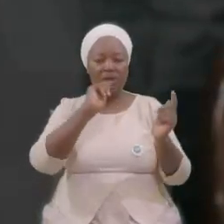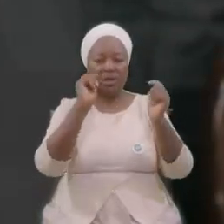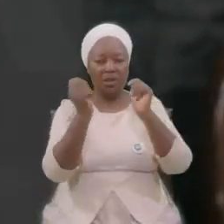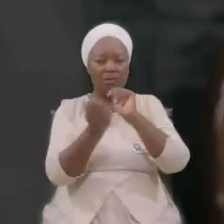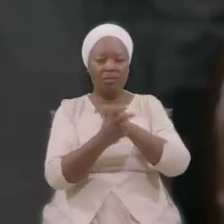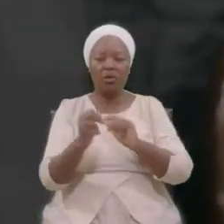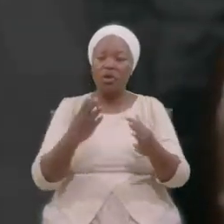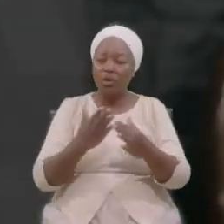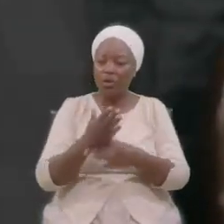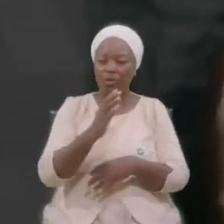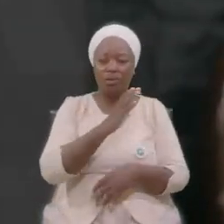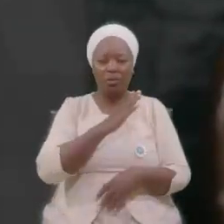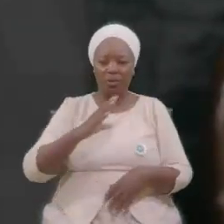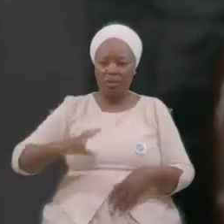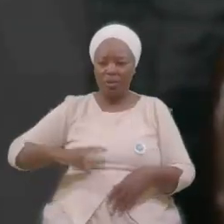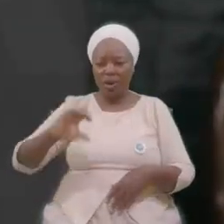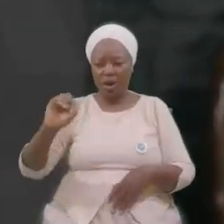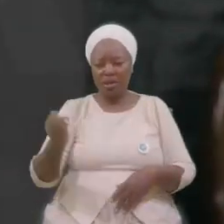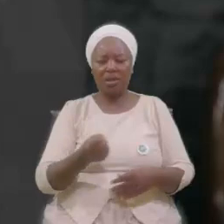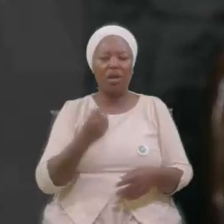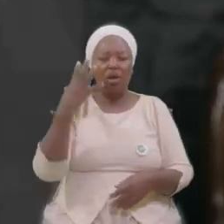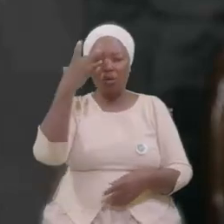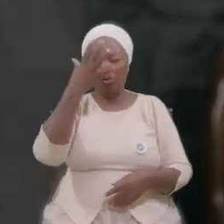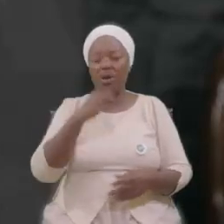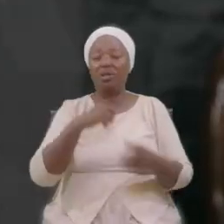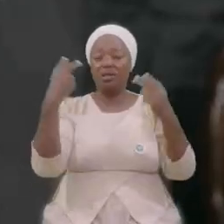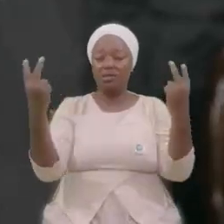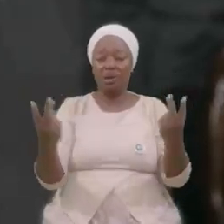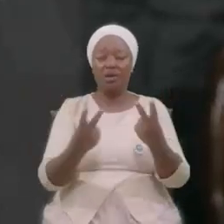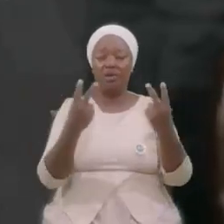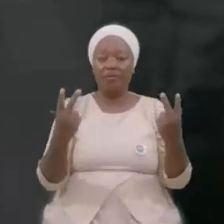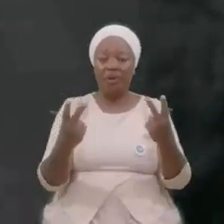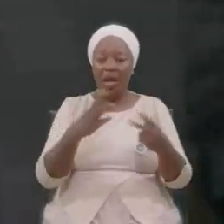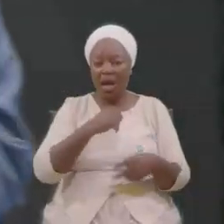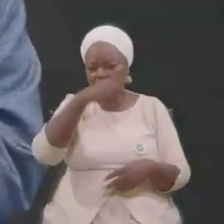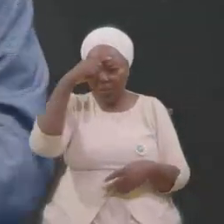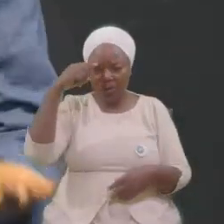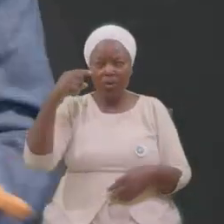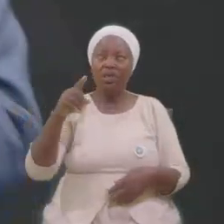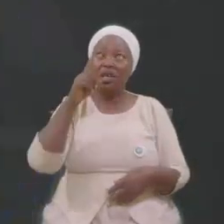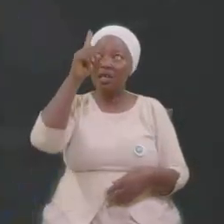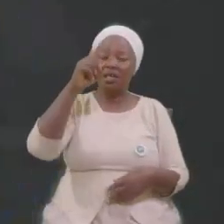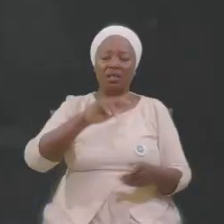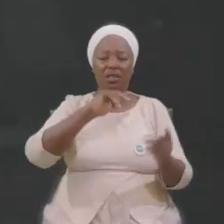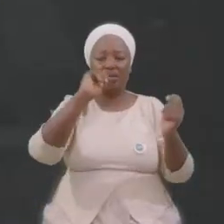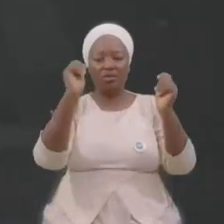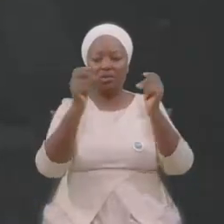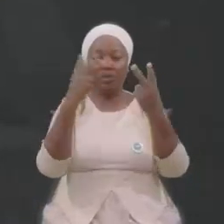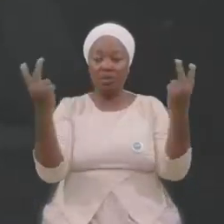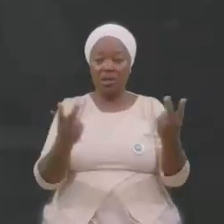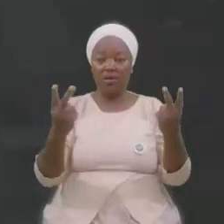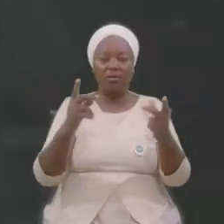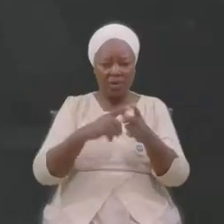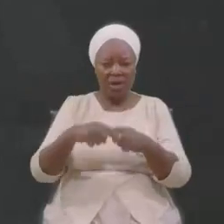through Christ's glorious triumph. And because he triumphed, we too now